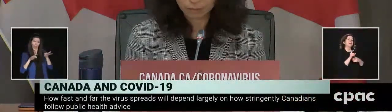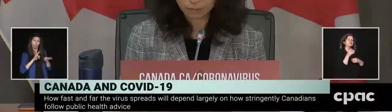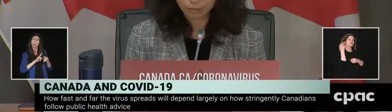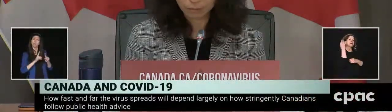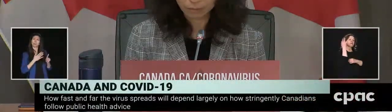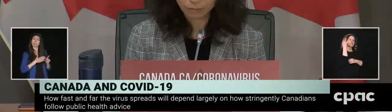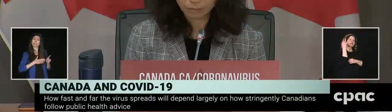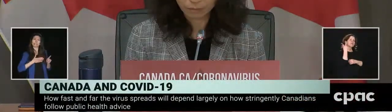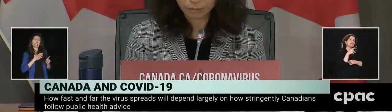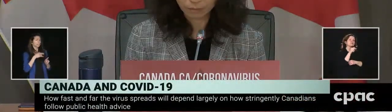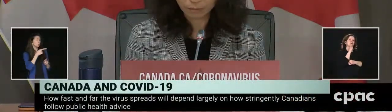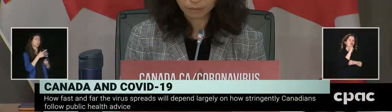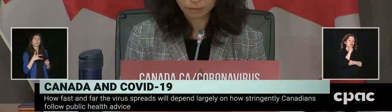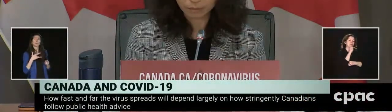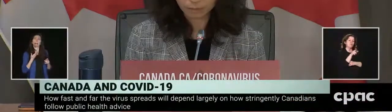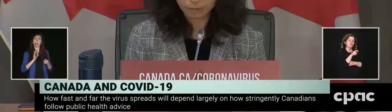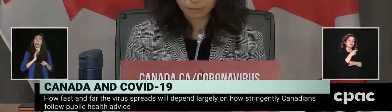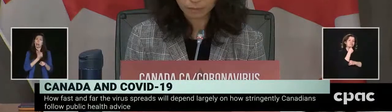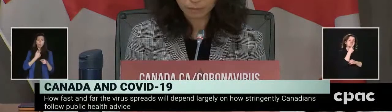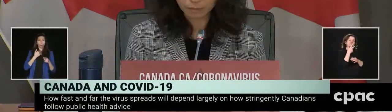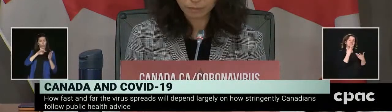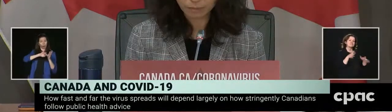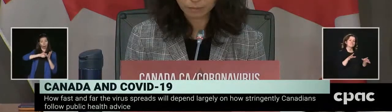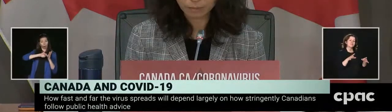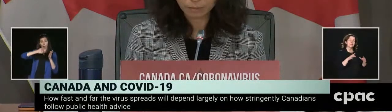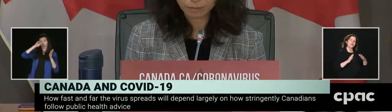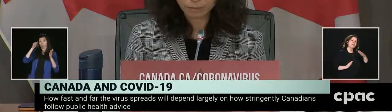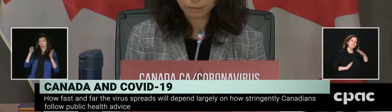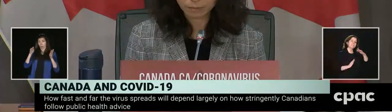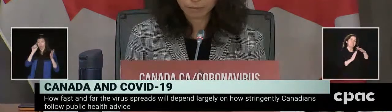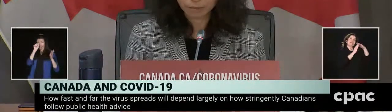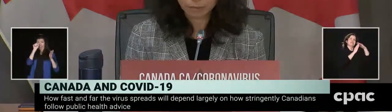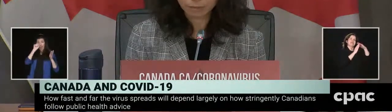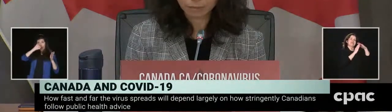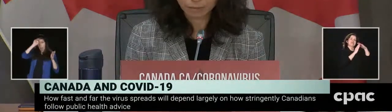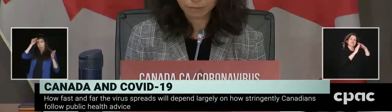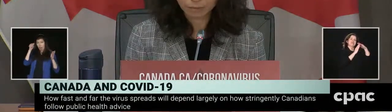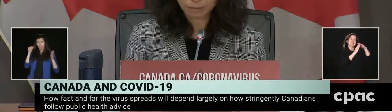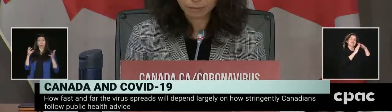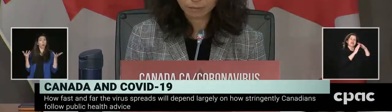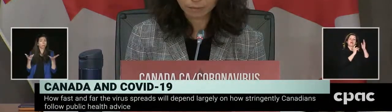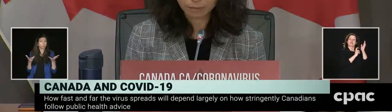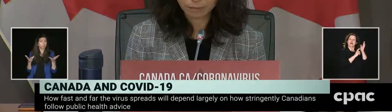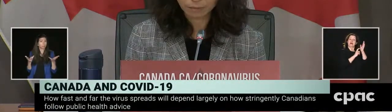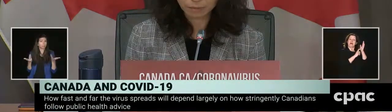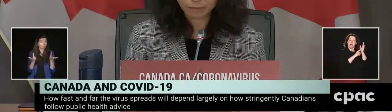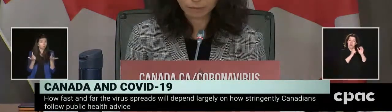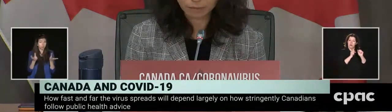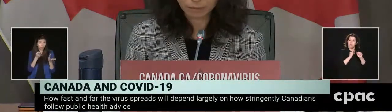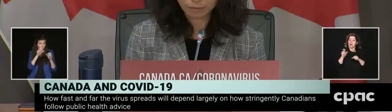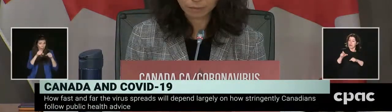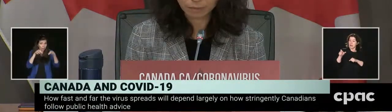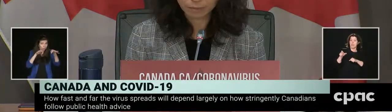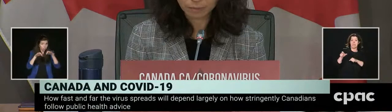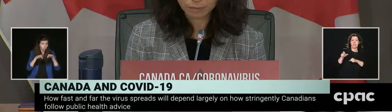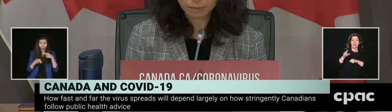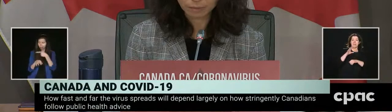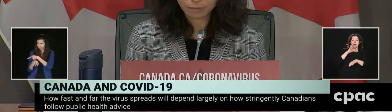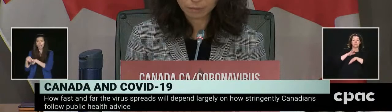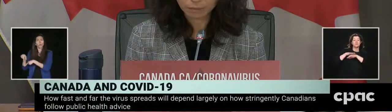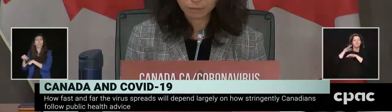to happen? Can we talk about it nationally? Because I know in Quebec they talked about 18th of April. In Alberta, I think they talked